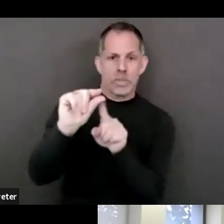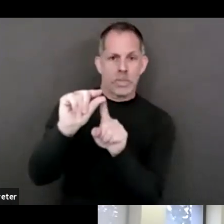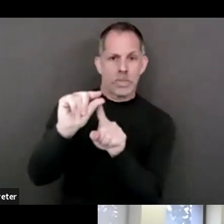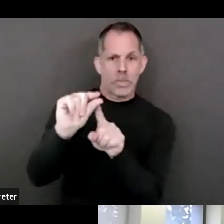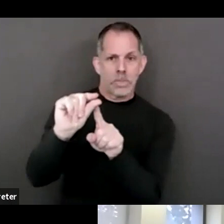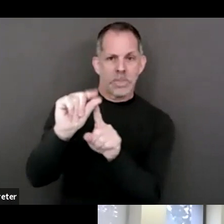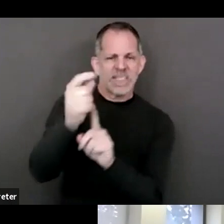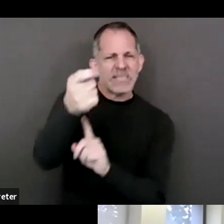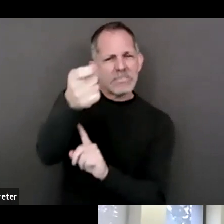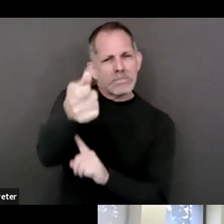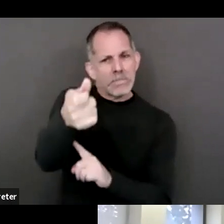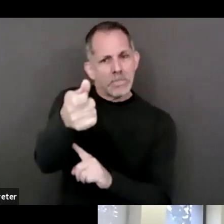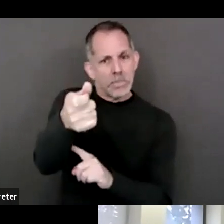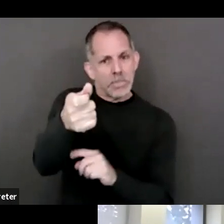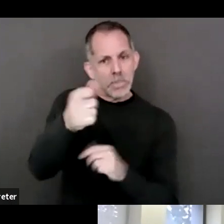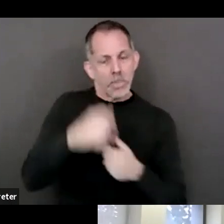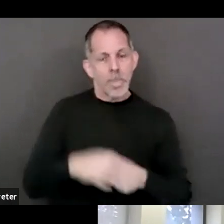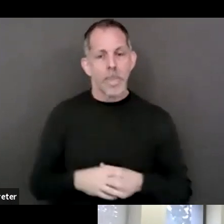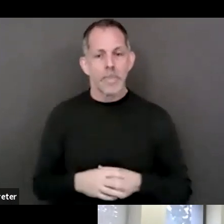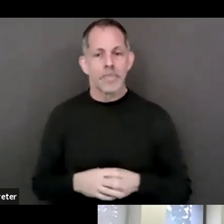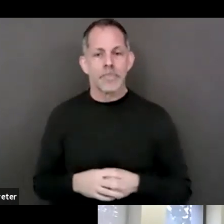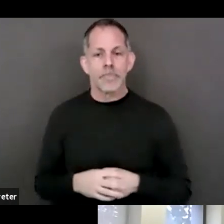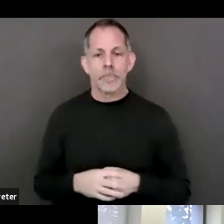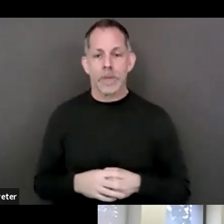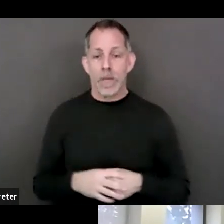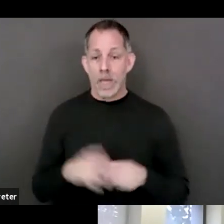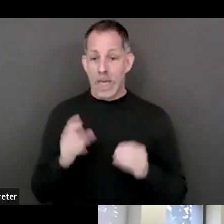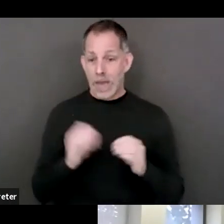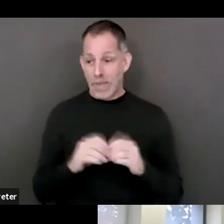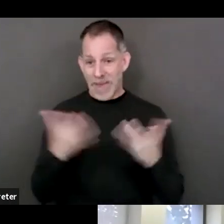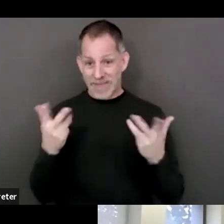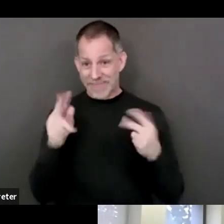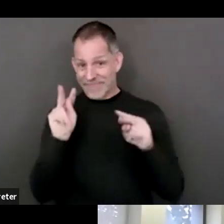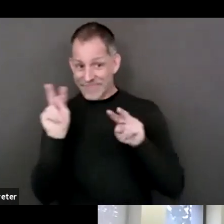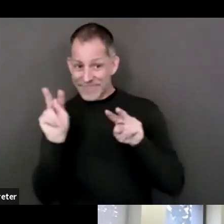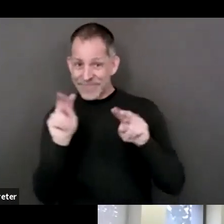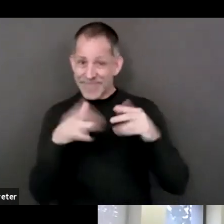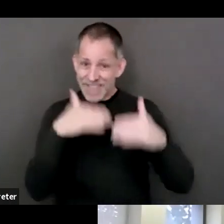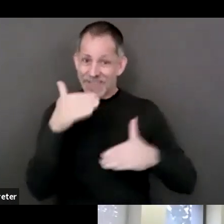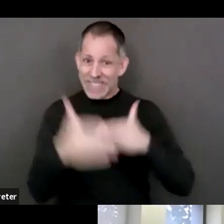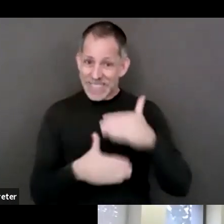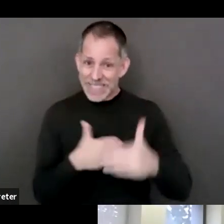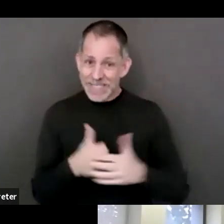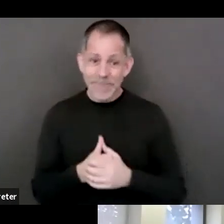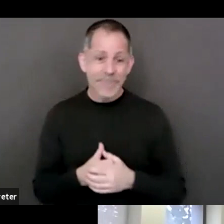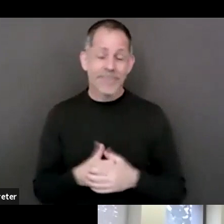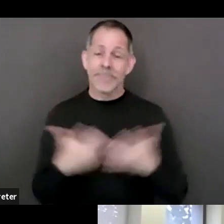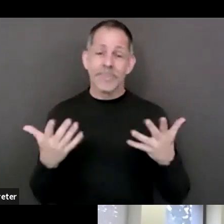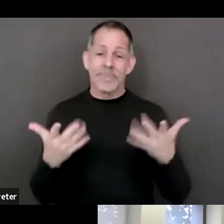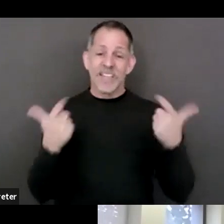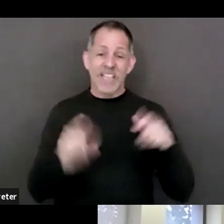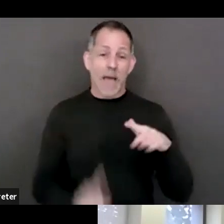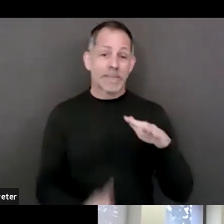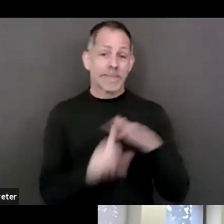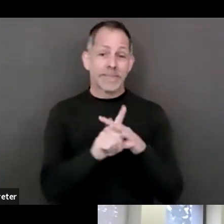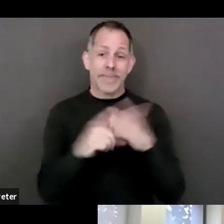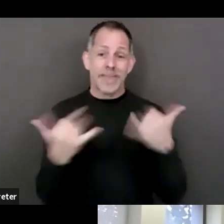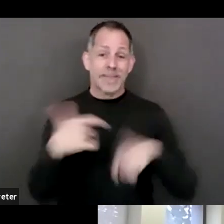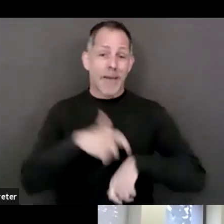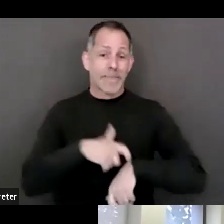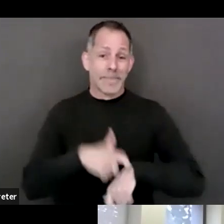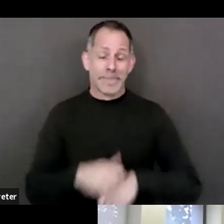it's hard to watch this, but it's happening. And so I, again, just encourage everyone,